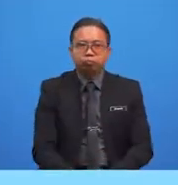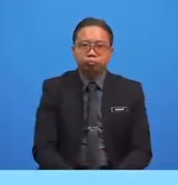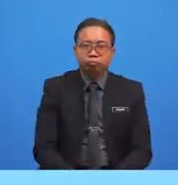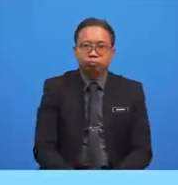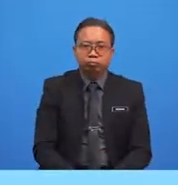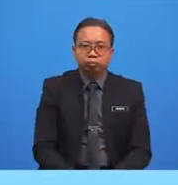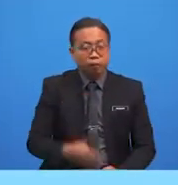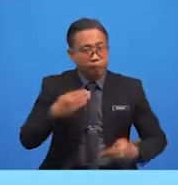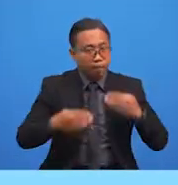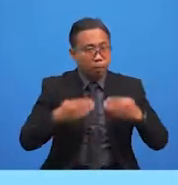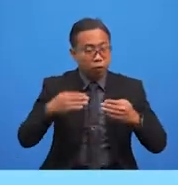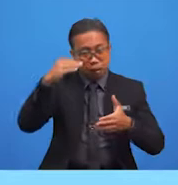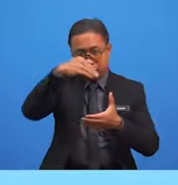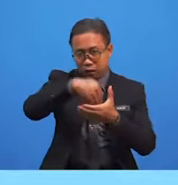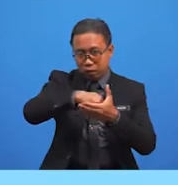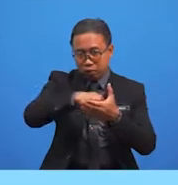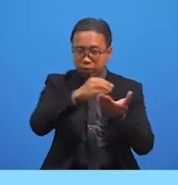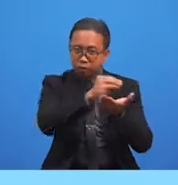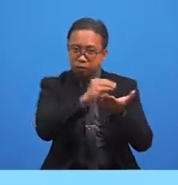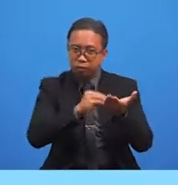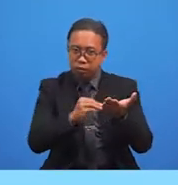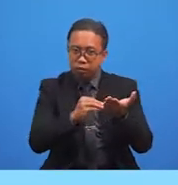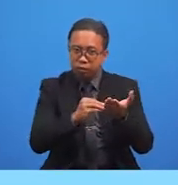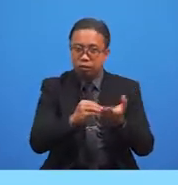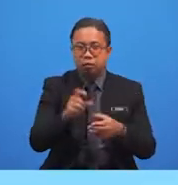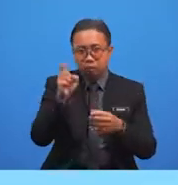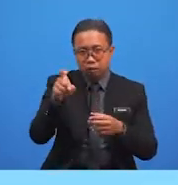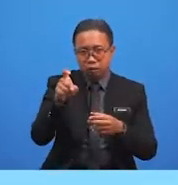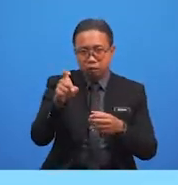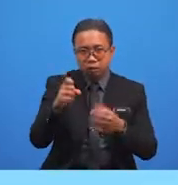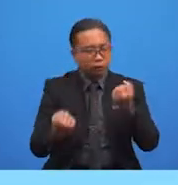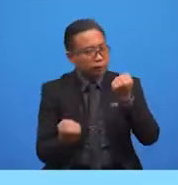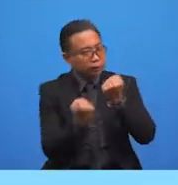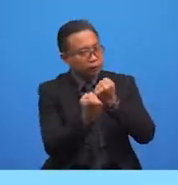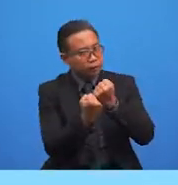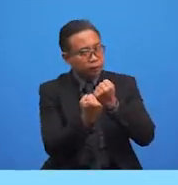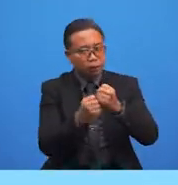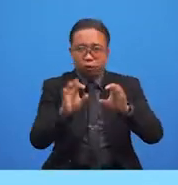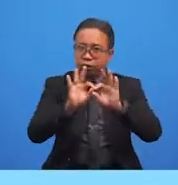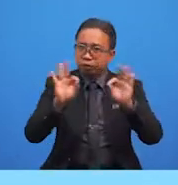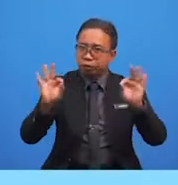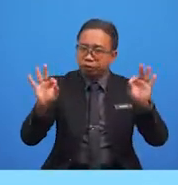In the body of your essay, you need to support your thesis statement.